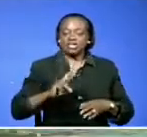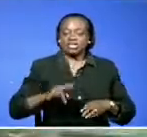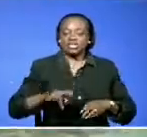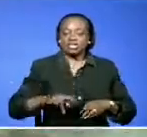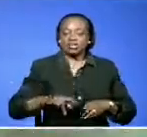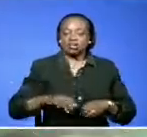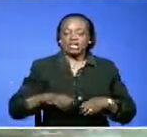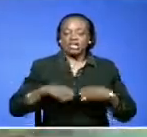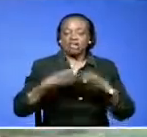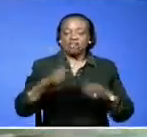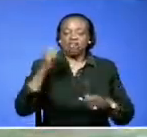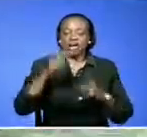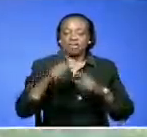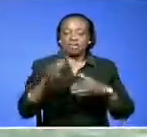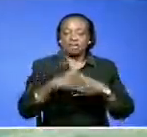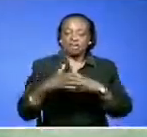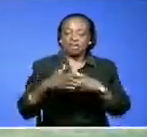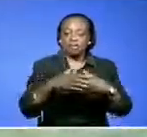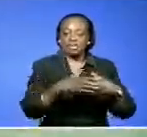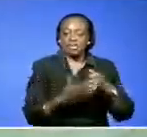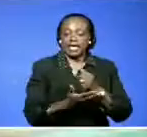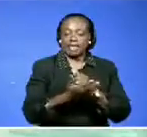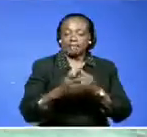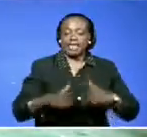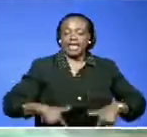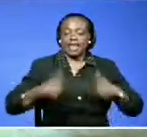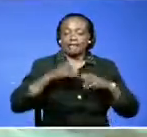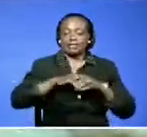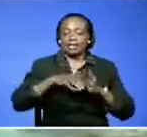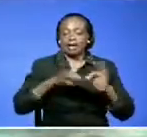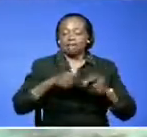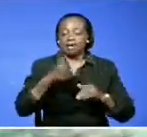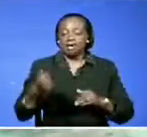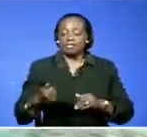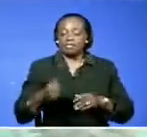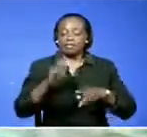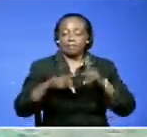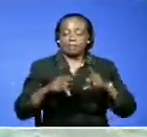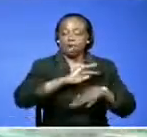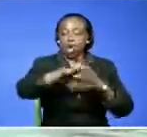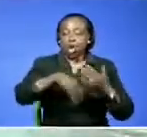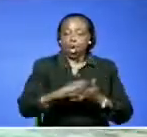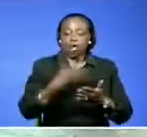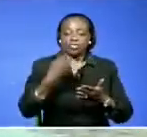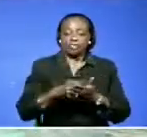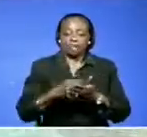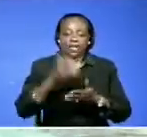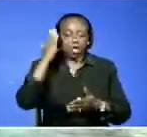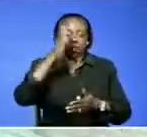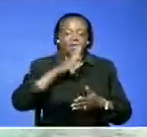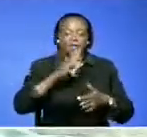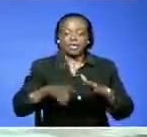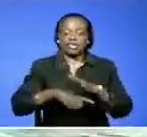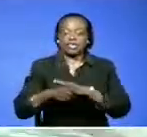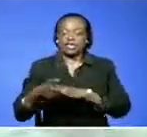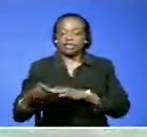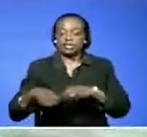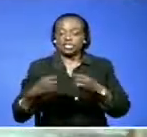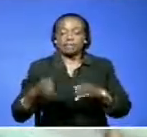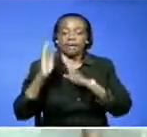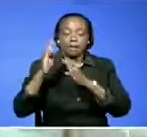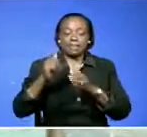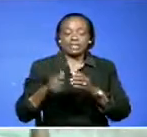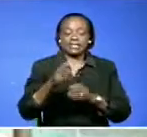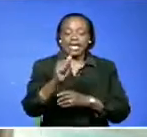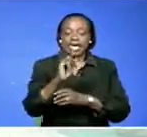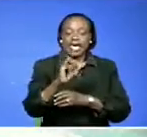Swim-A-Thon once again Monday, January 29th, 1:30 at Xavier's, whereby all proceeds will be donated to the Bahamas AIDS Foundation